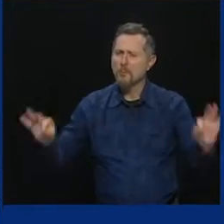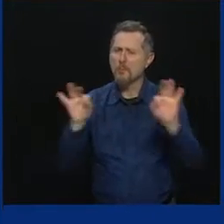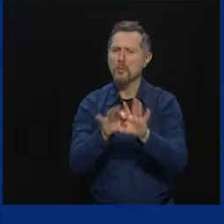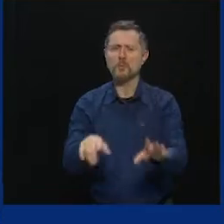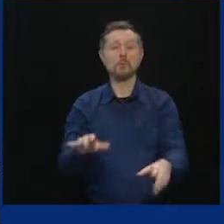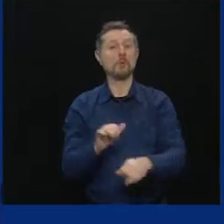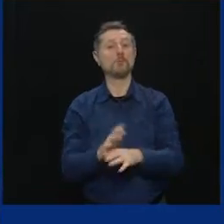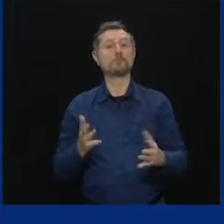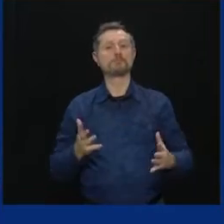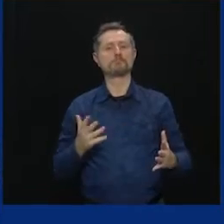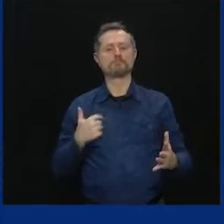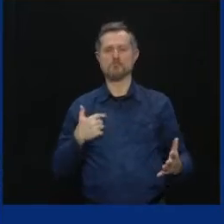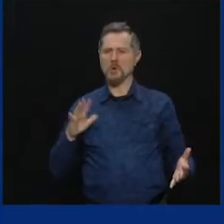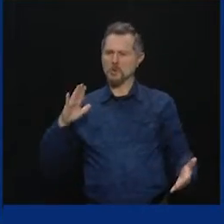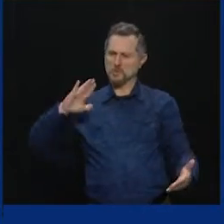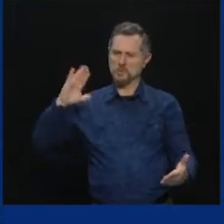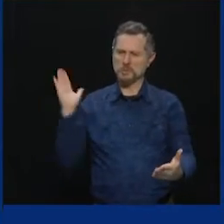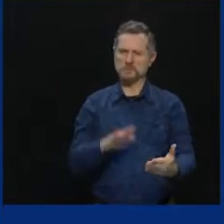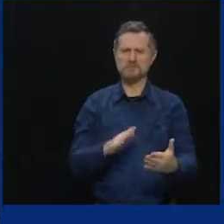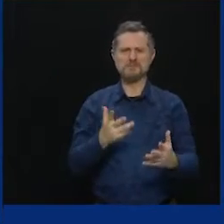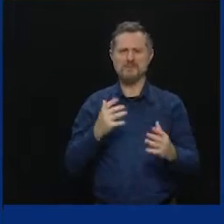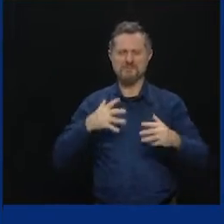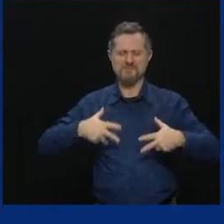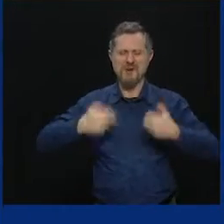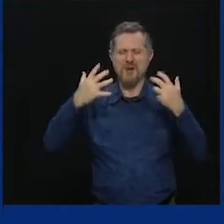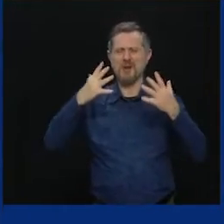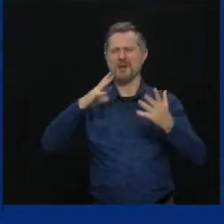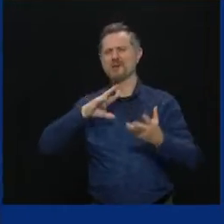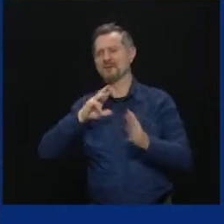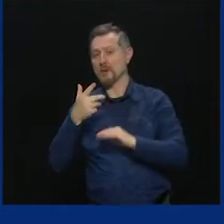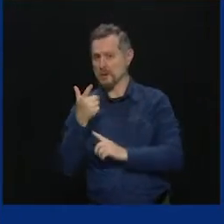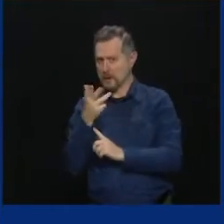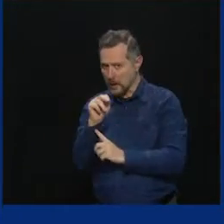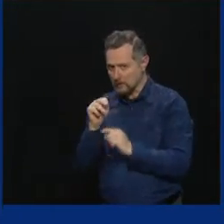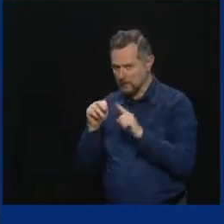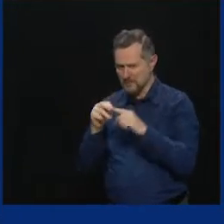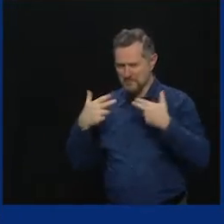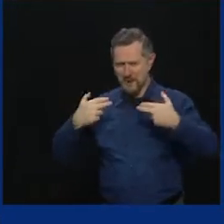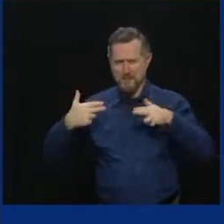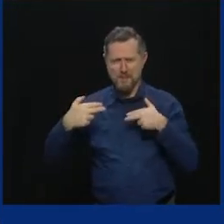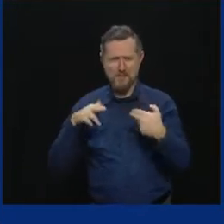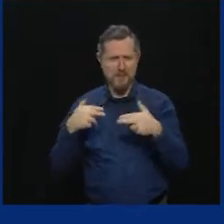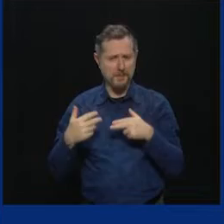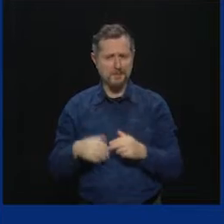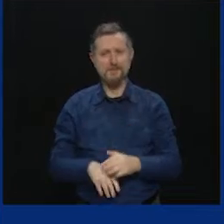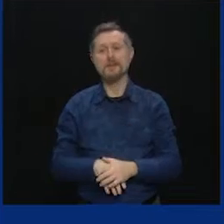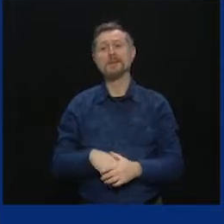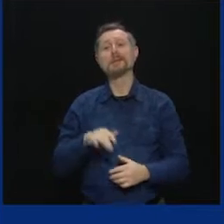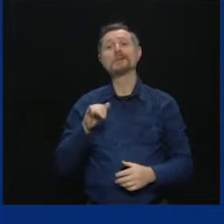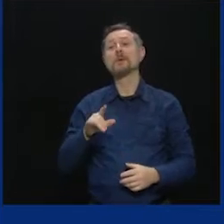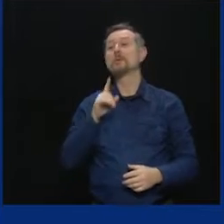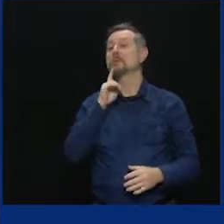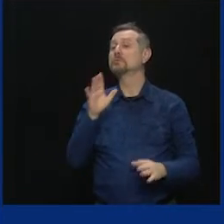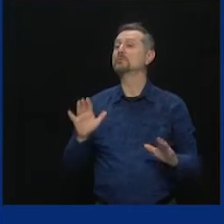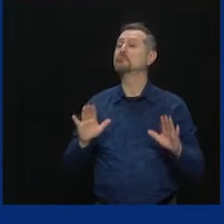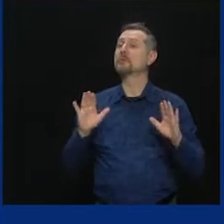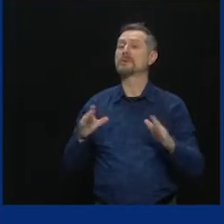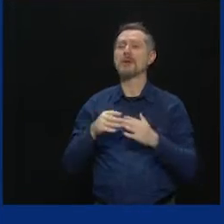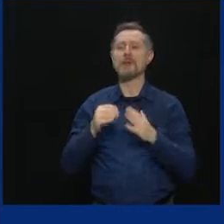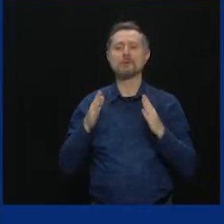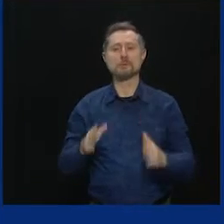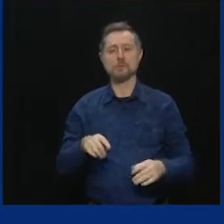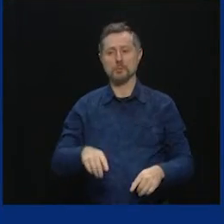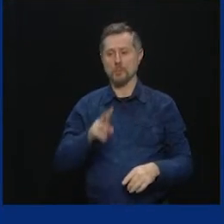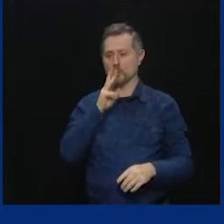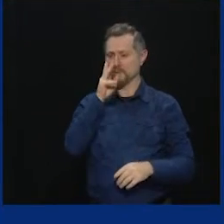stem violence, to stem gun violence. We have a who's who of Westchester County here today. I want